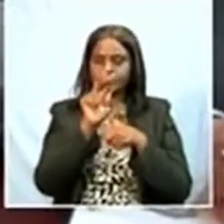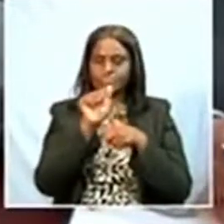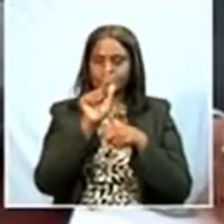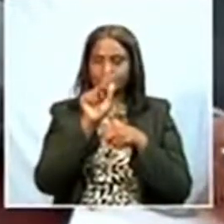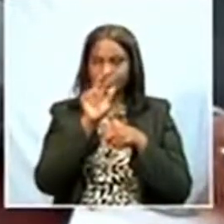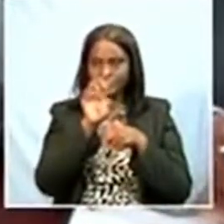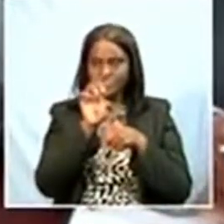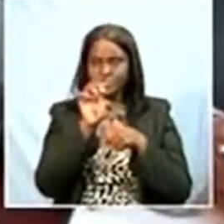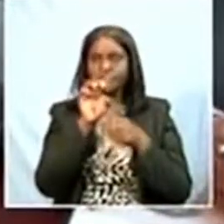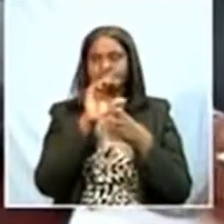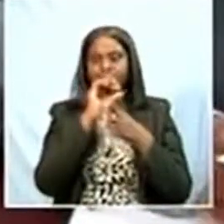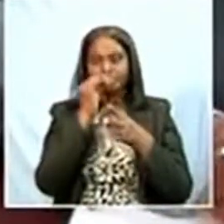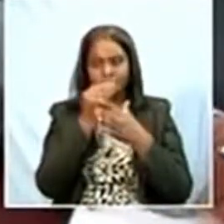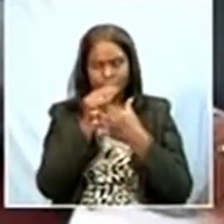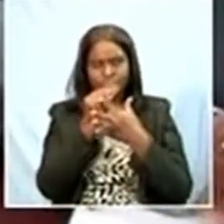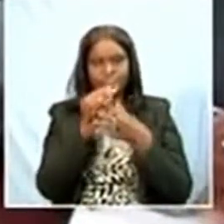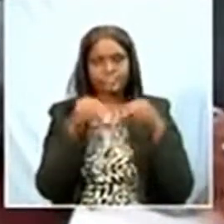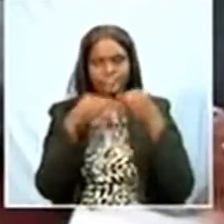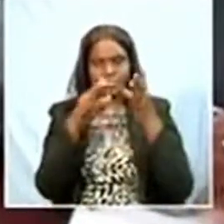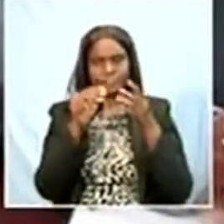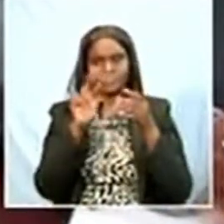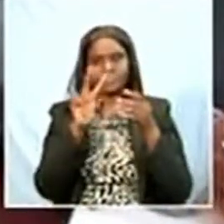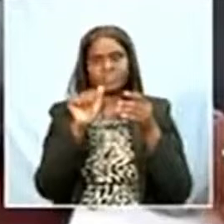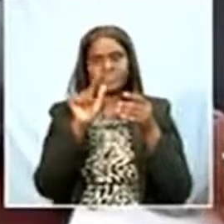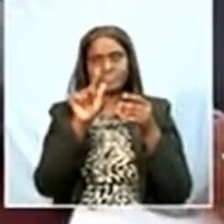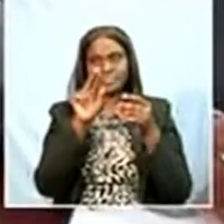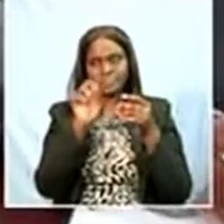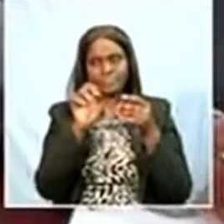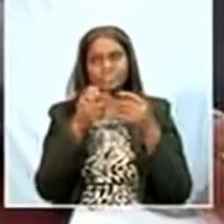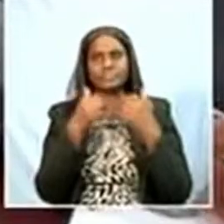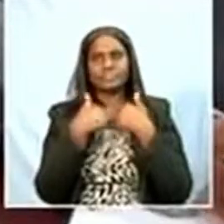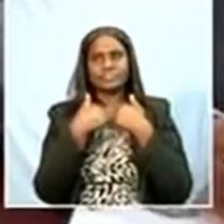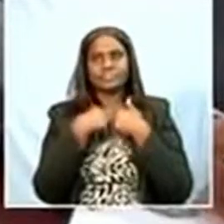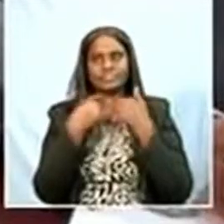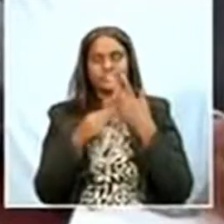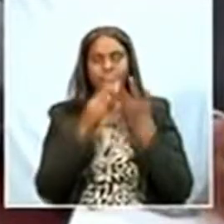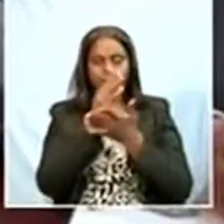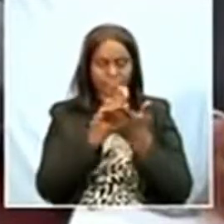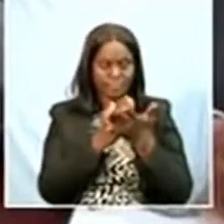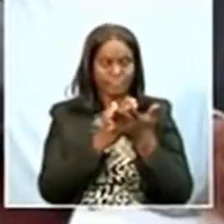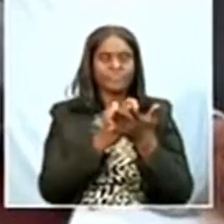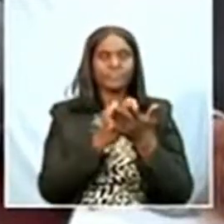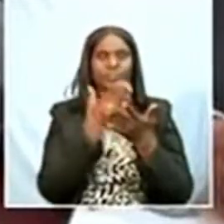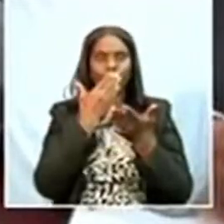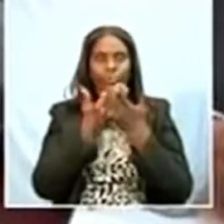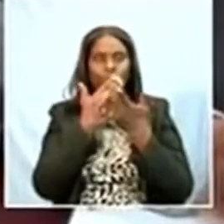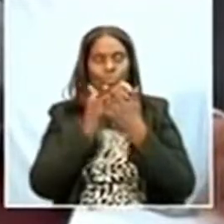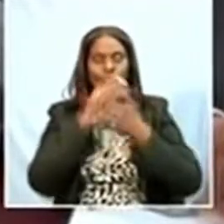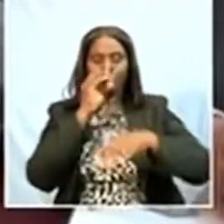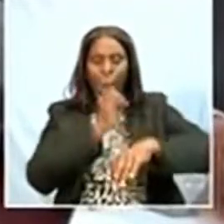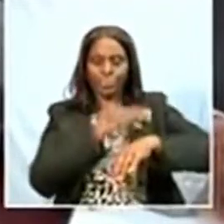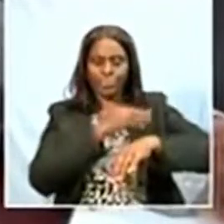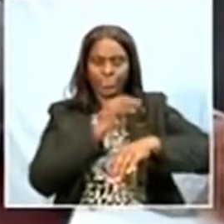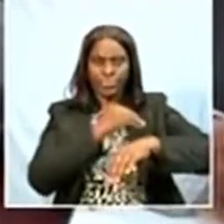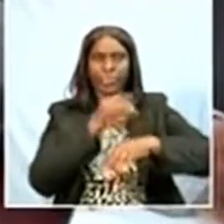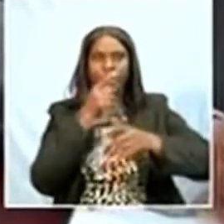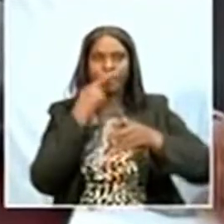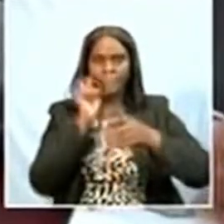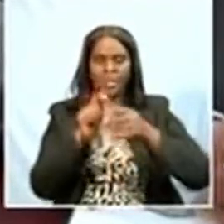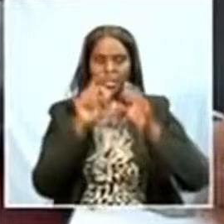to provide value, there has to be some requisite investments which have to be